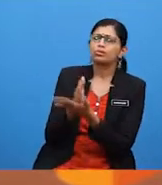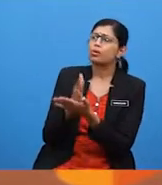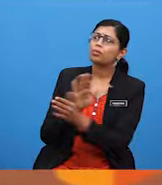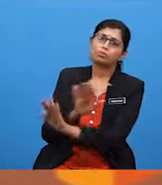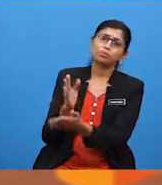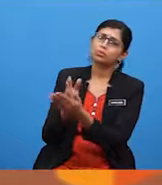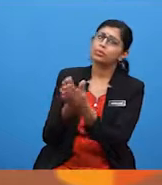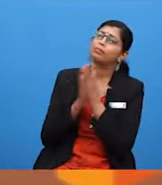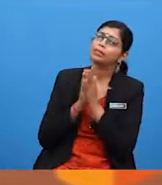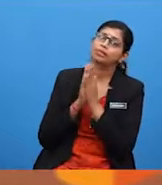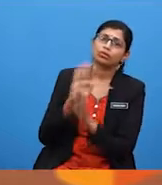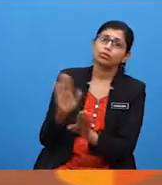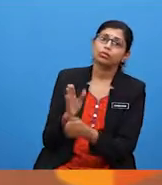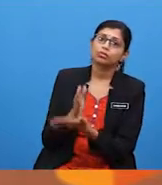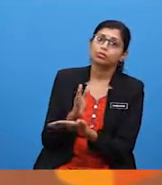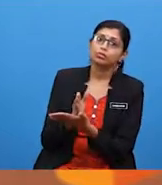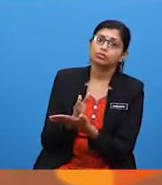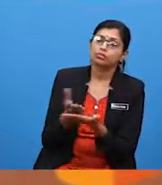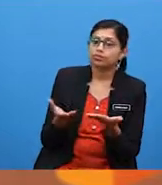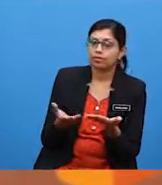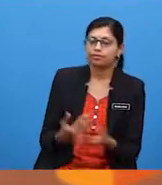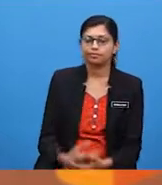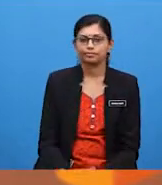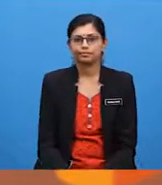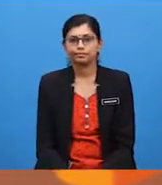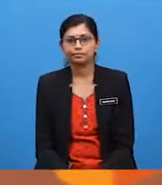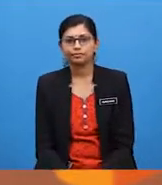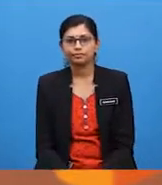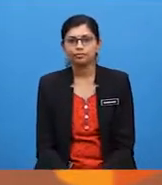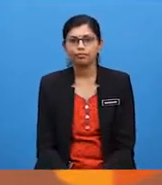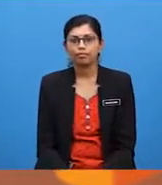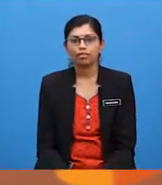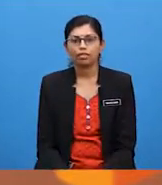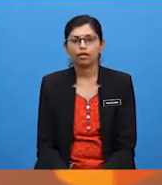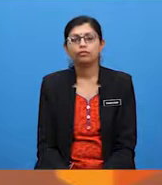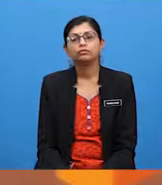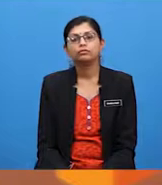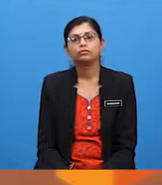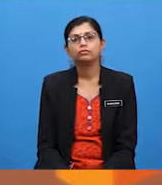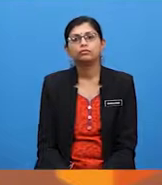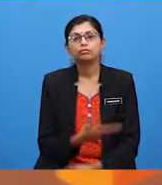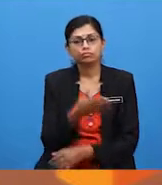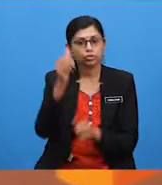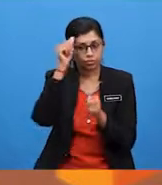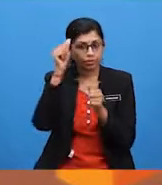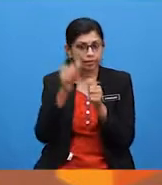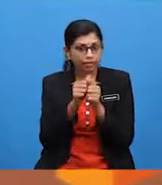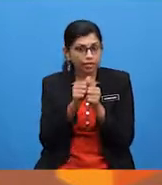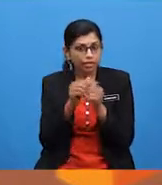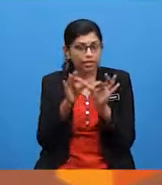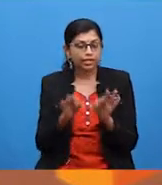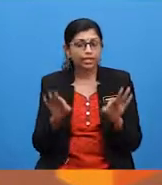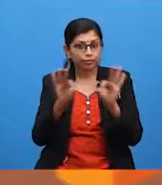him go. Good for you, Darwish. Do you remember some of the important parts of